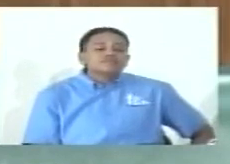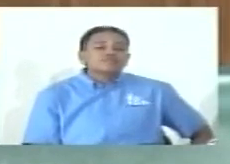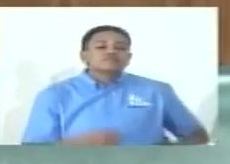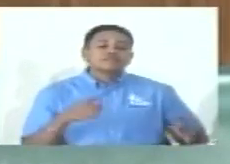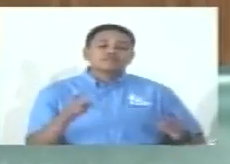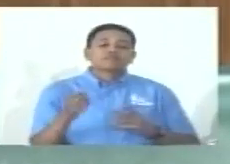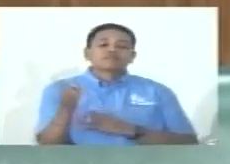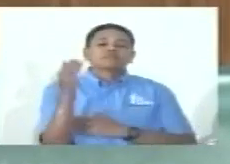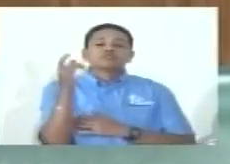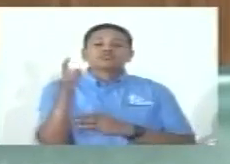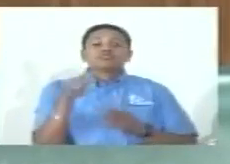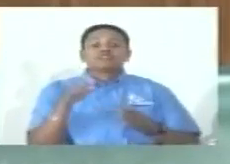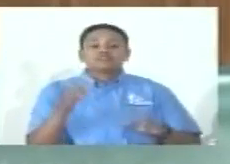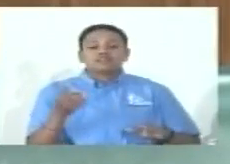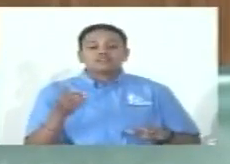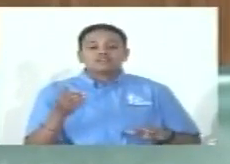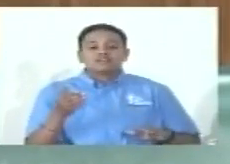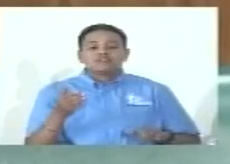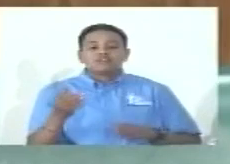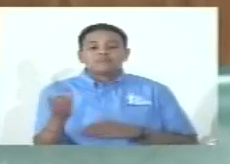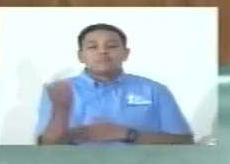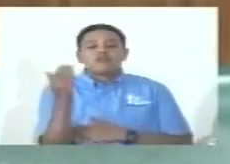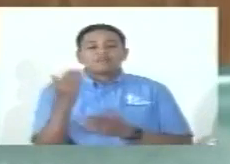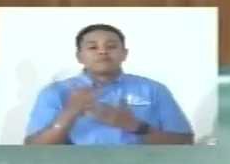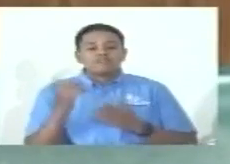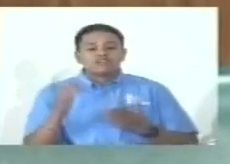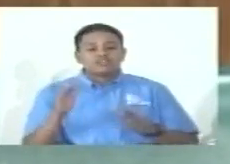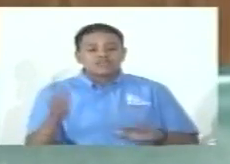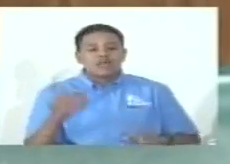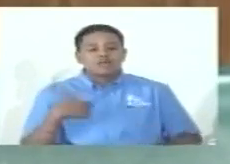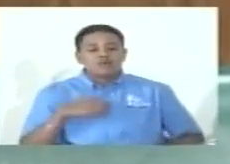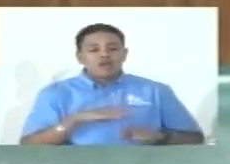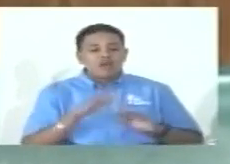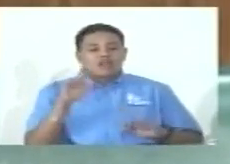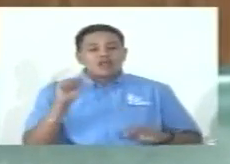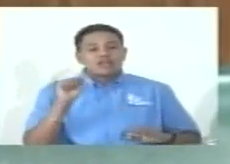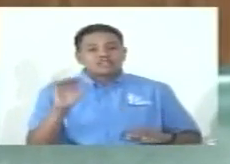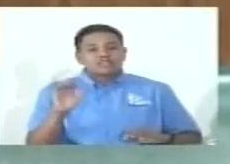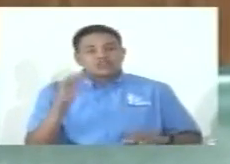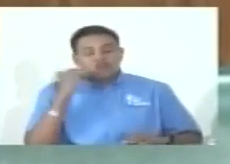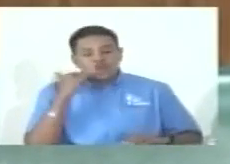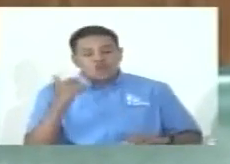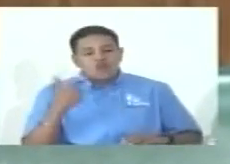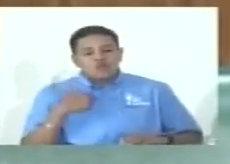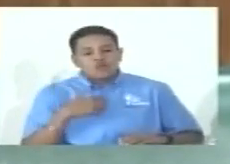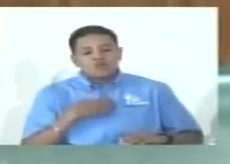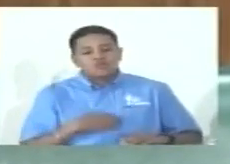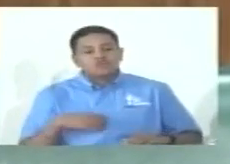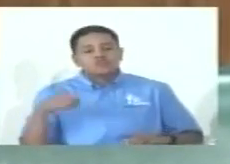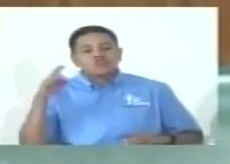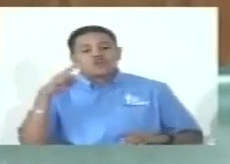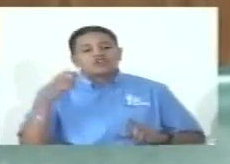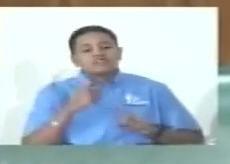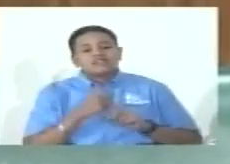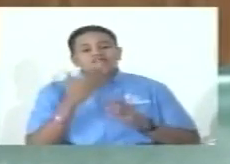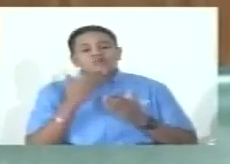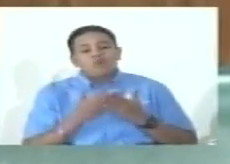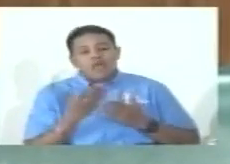call. No, it's the morning before that. We were on an LAC call in which we were all wishing her